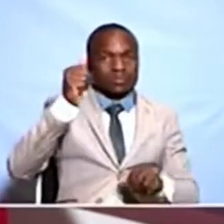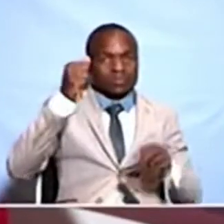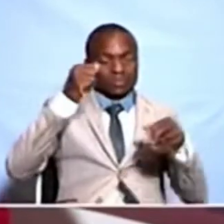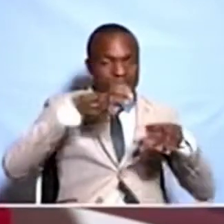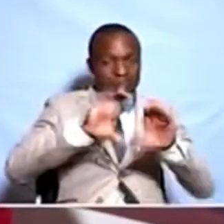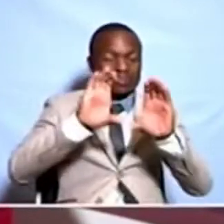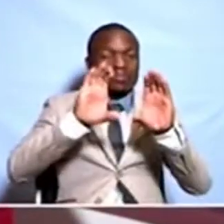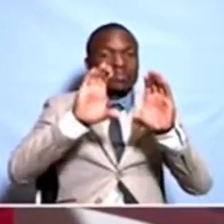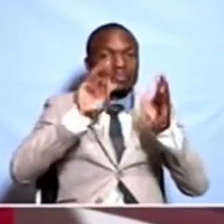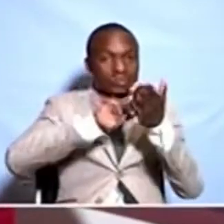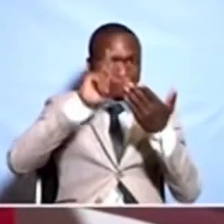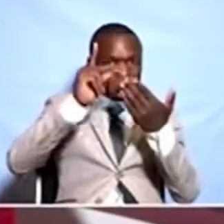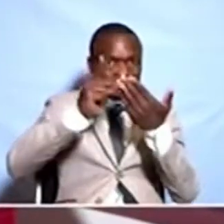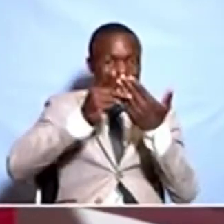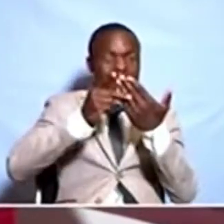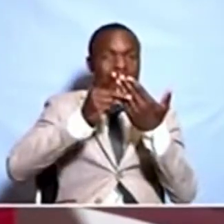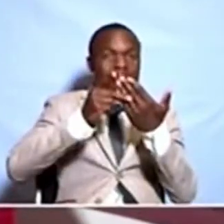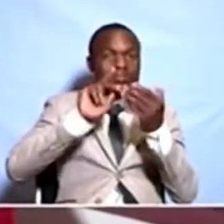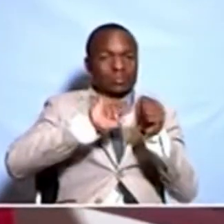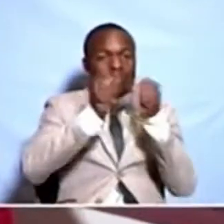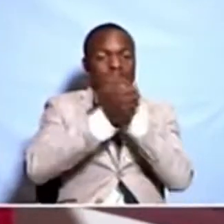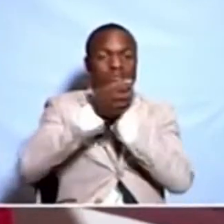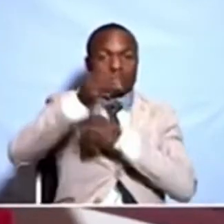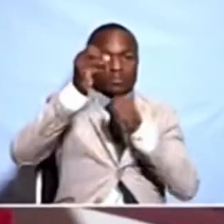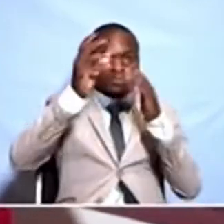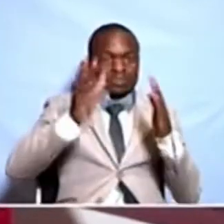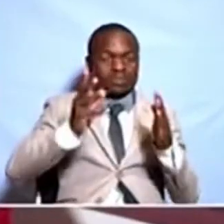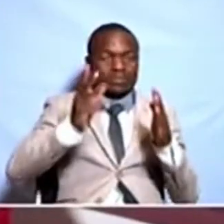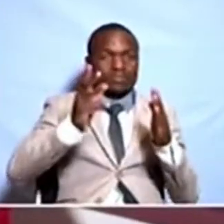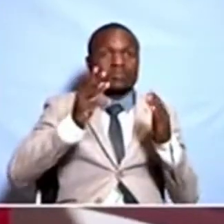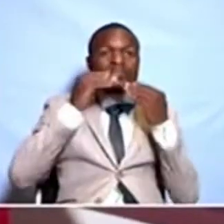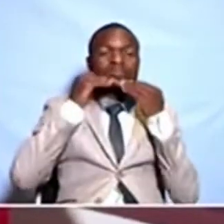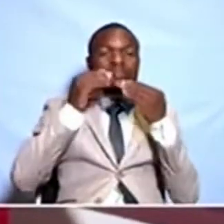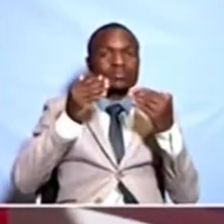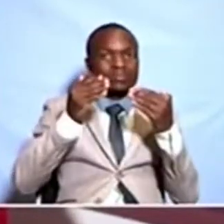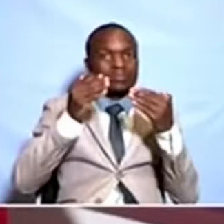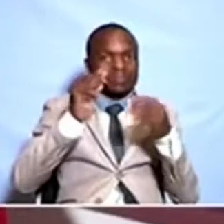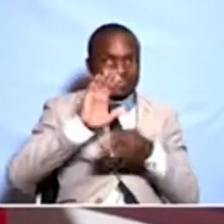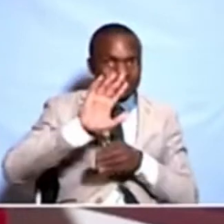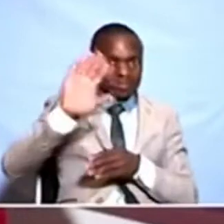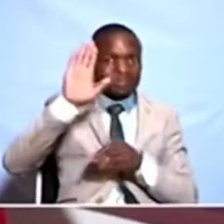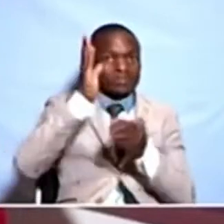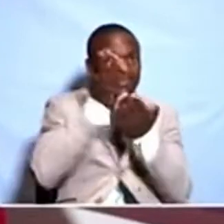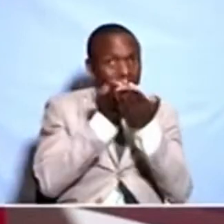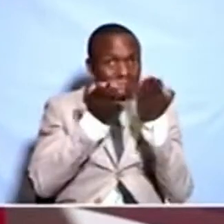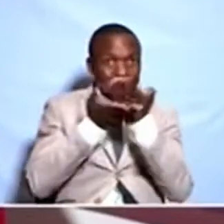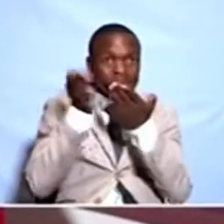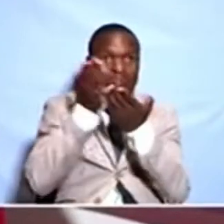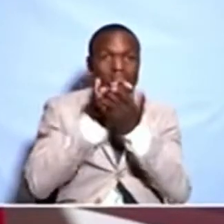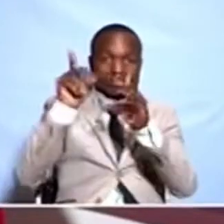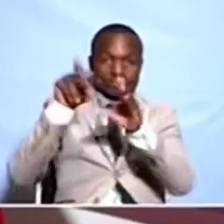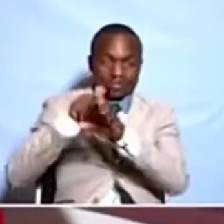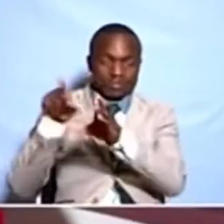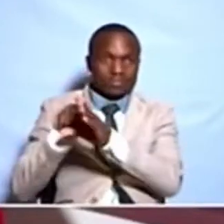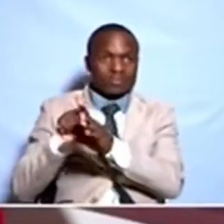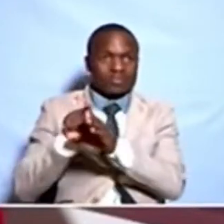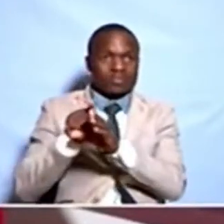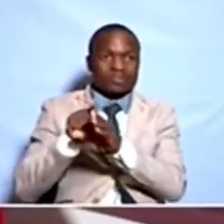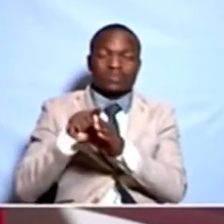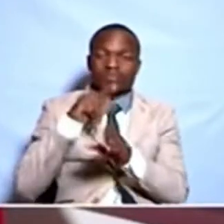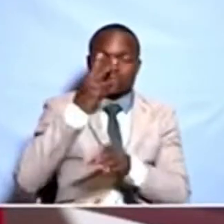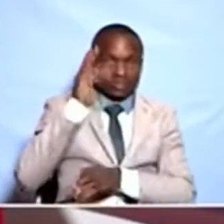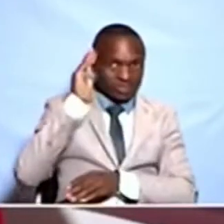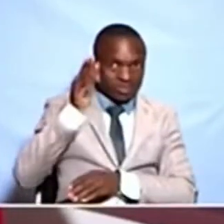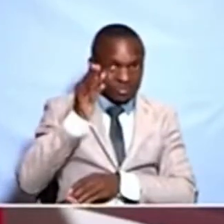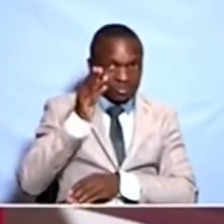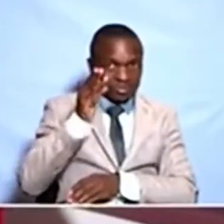program, Change of Ownership. Thank you so much for your contributions and your participation, but look forward for yet